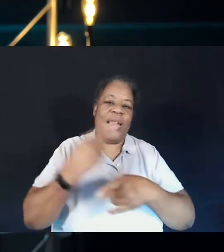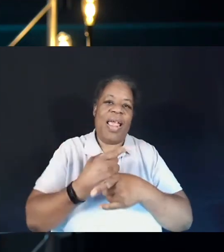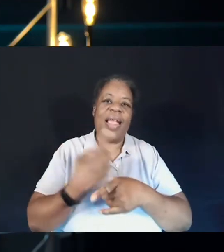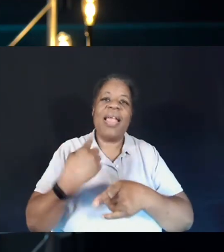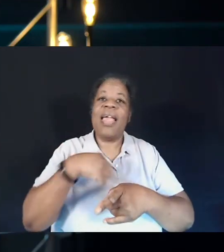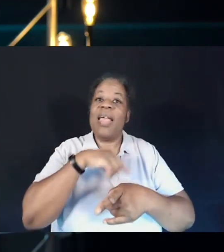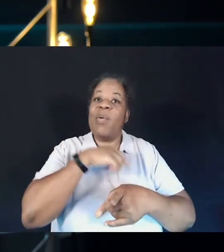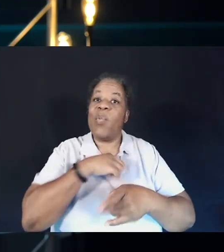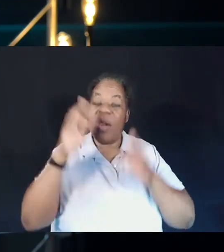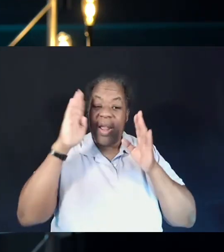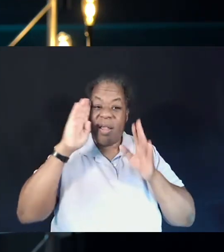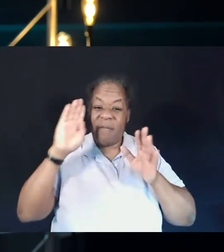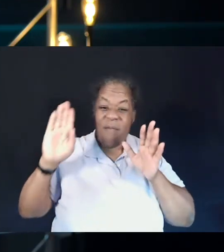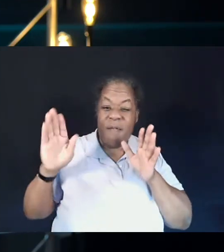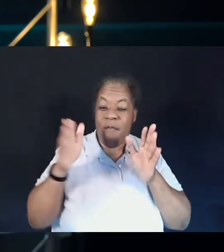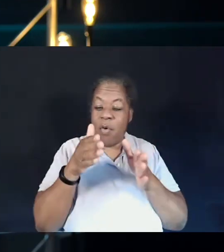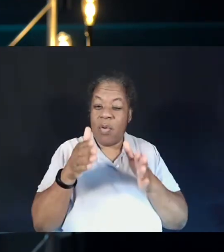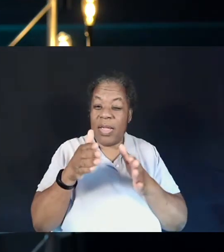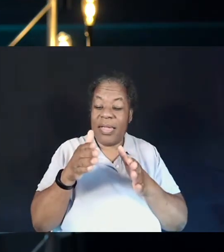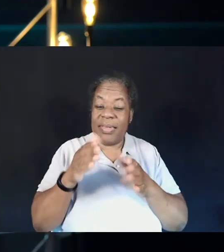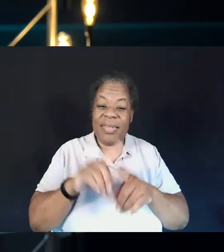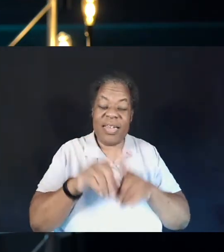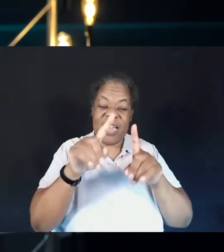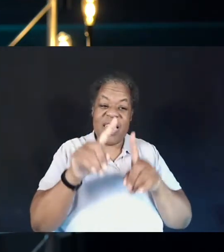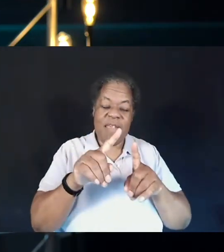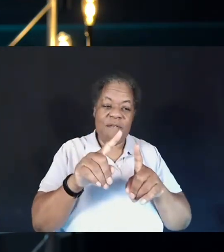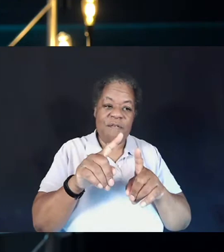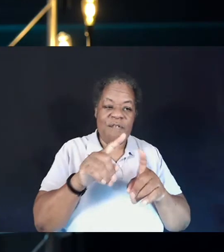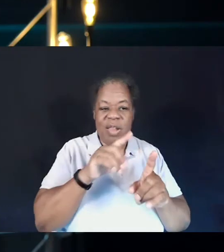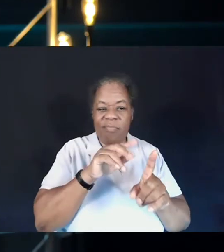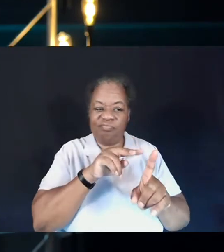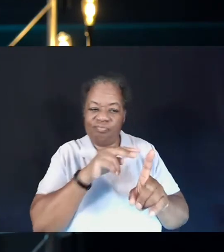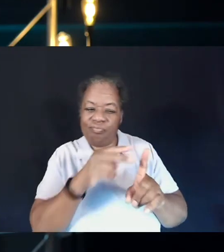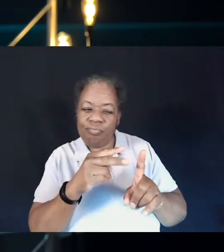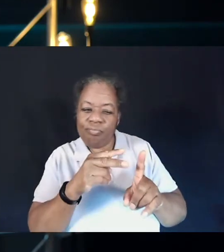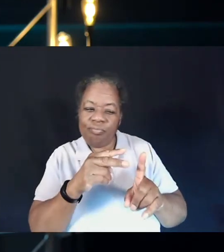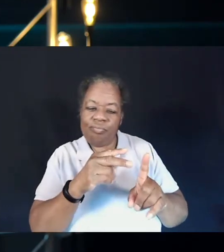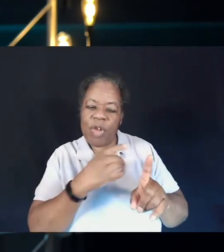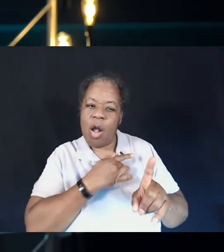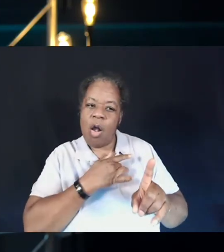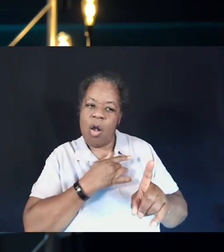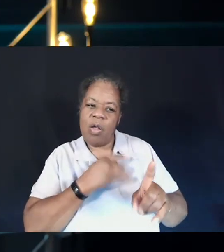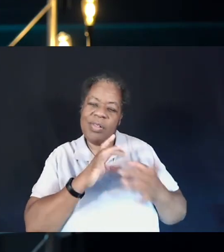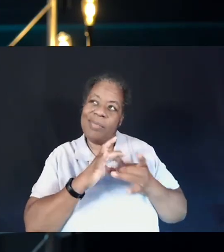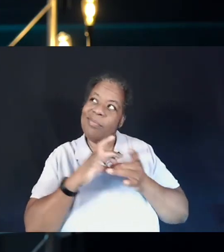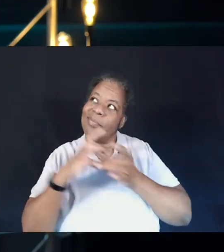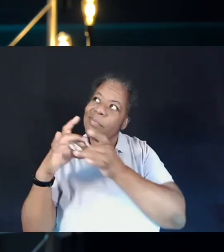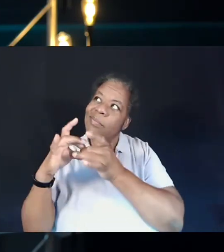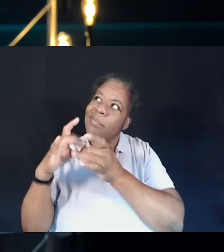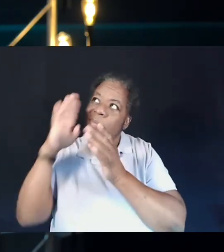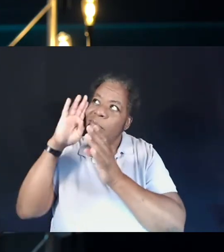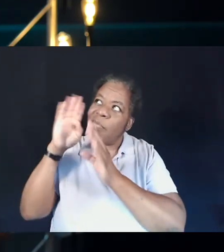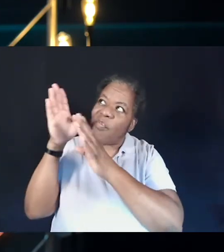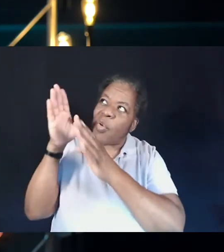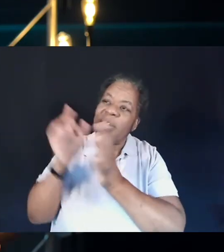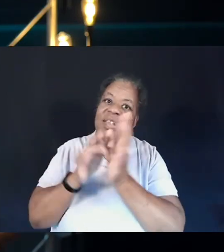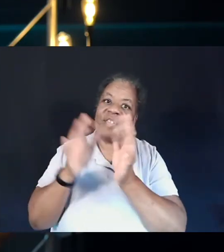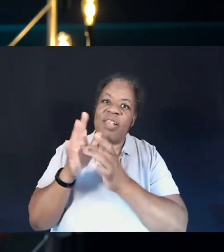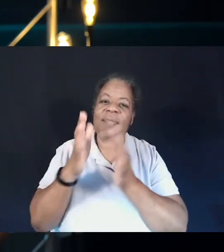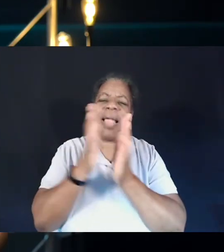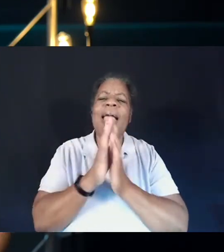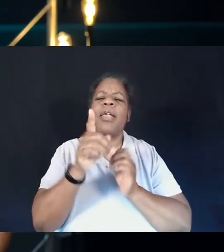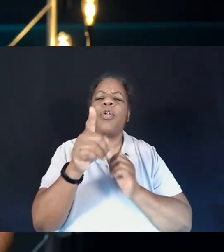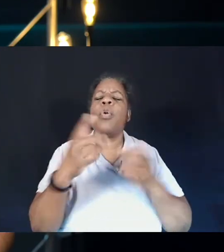a different aspect of a heart centered on Jesus and the ways of Jesus each week. So what I'm asking you is this,